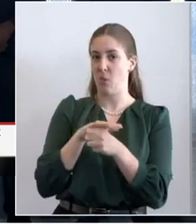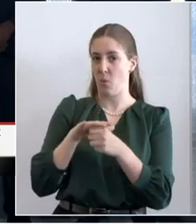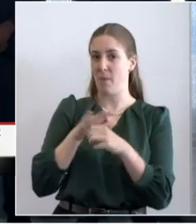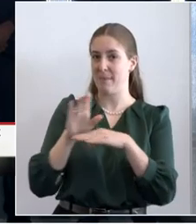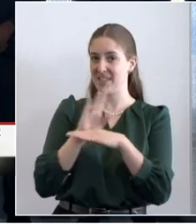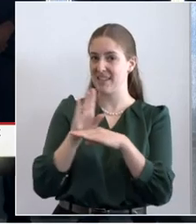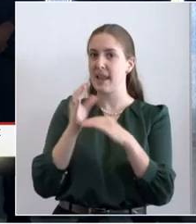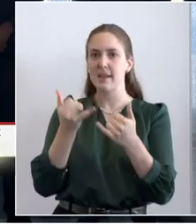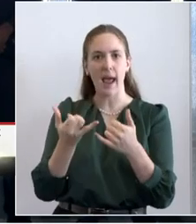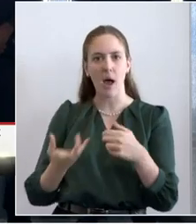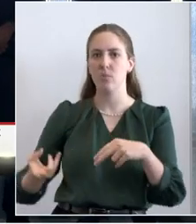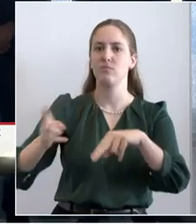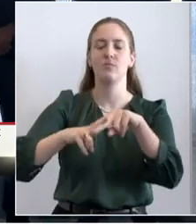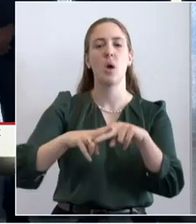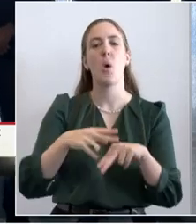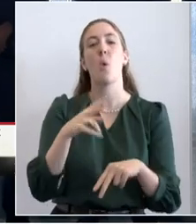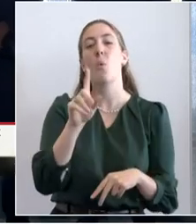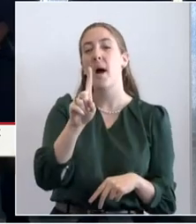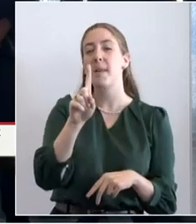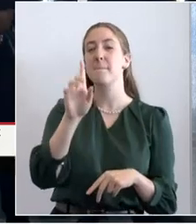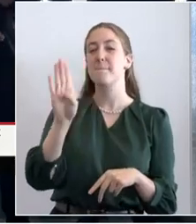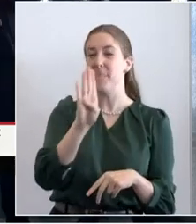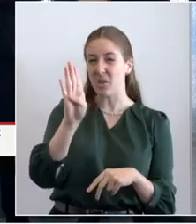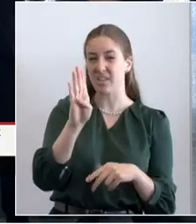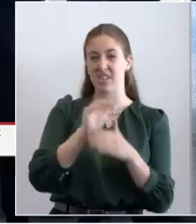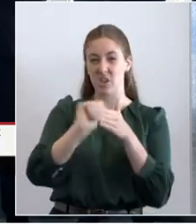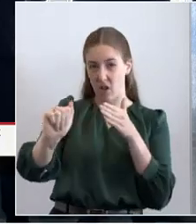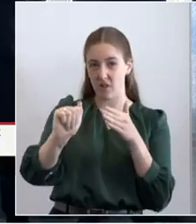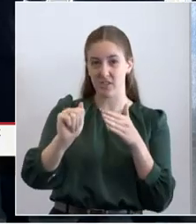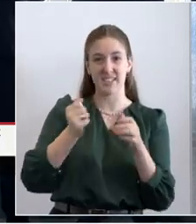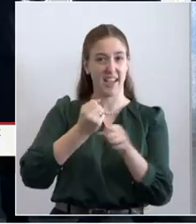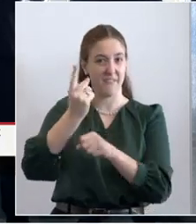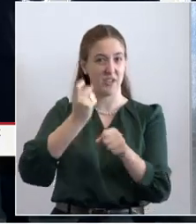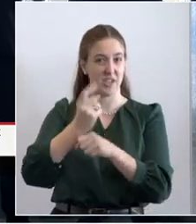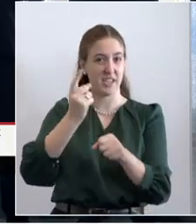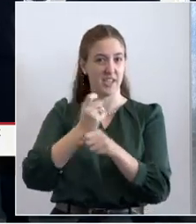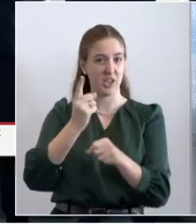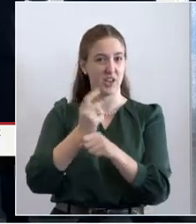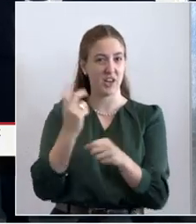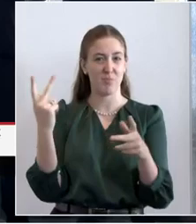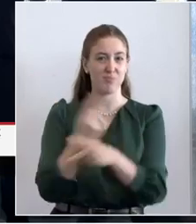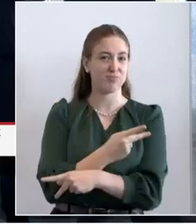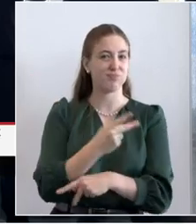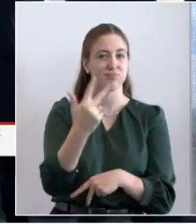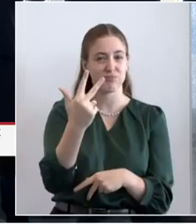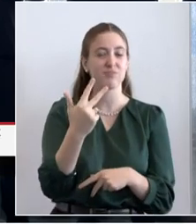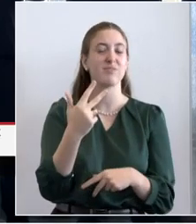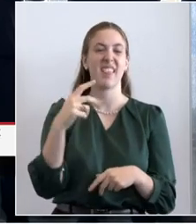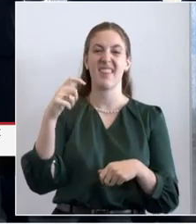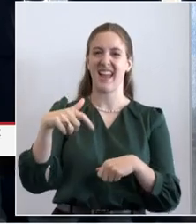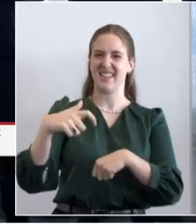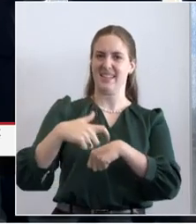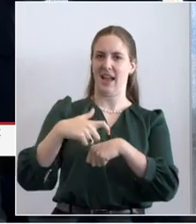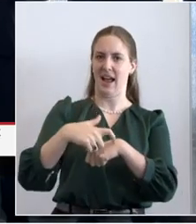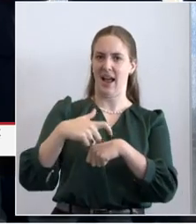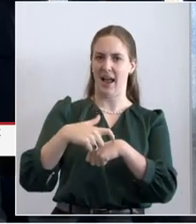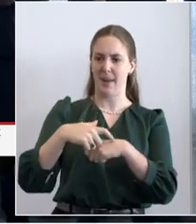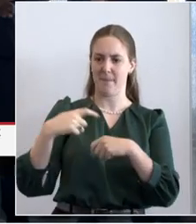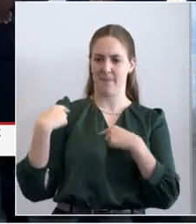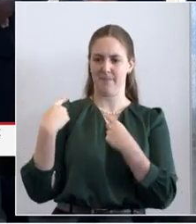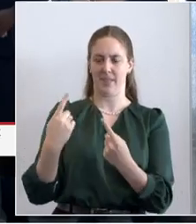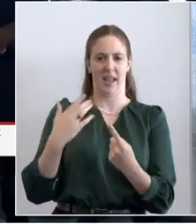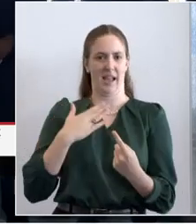over $1 billion of spend every year in the time that I've been